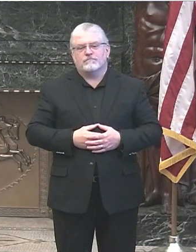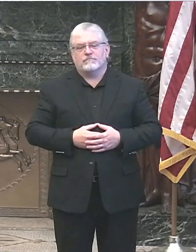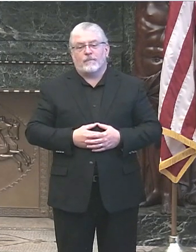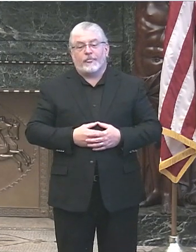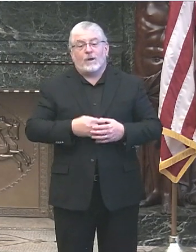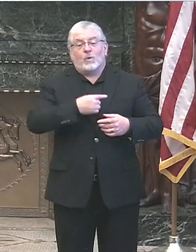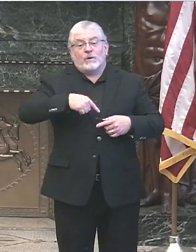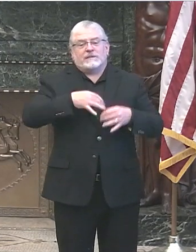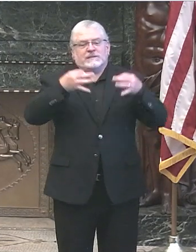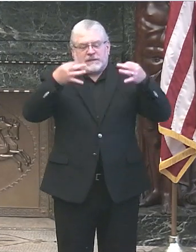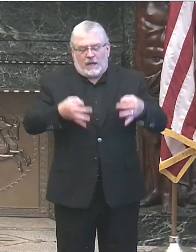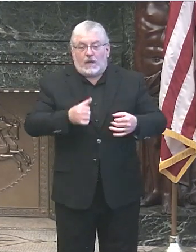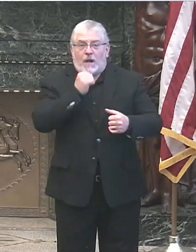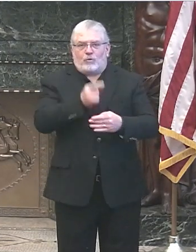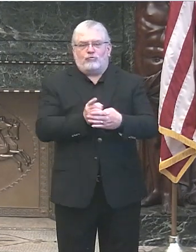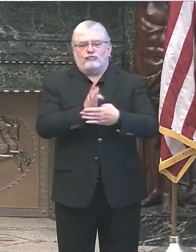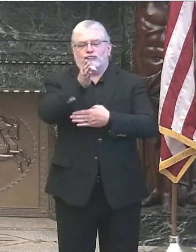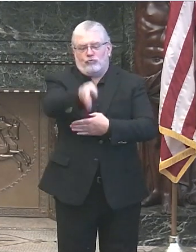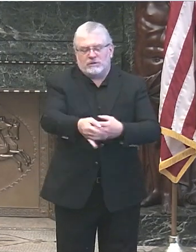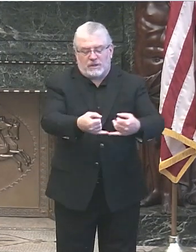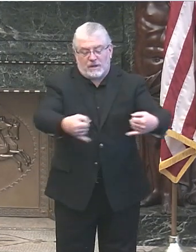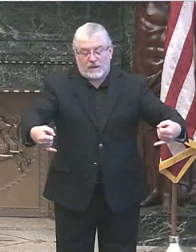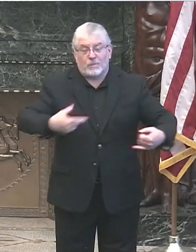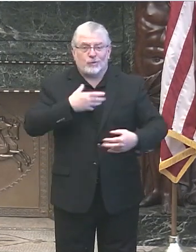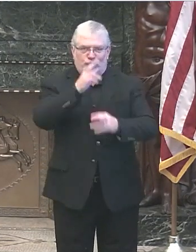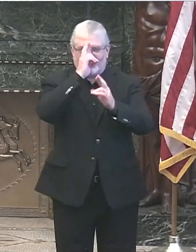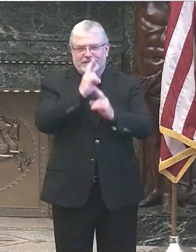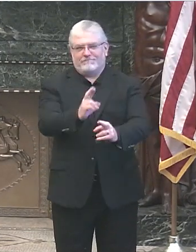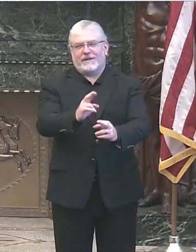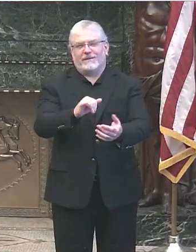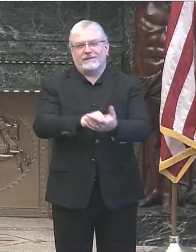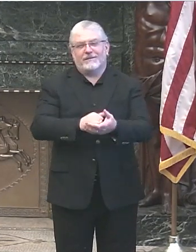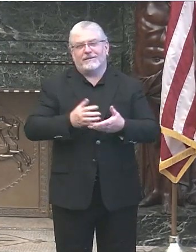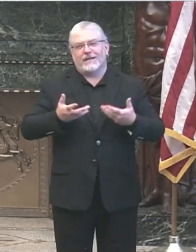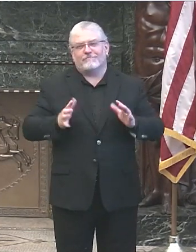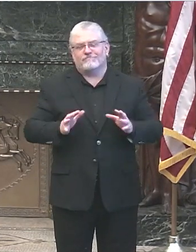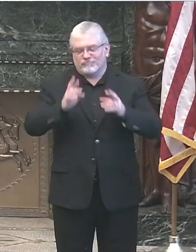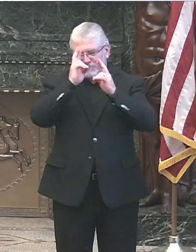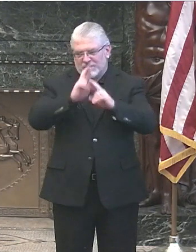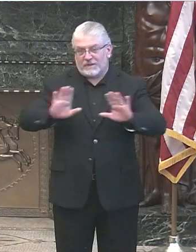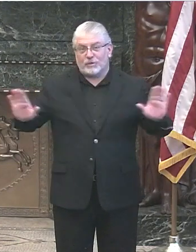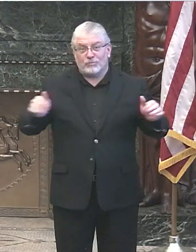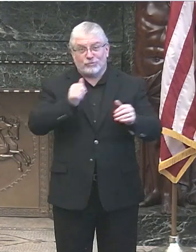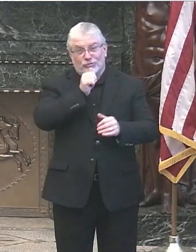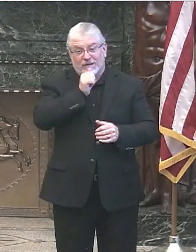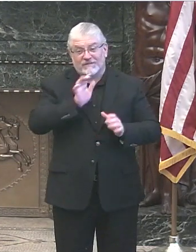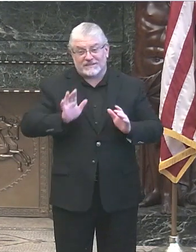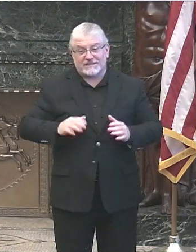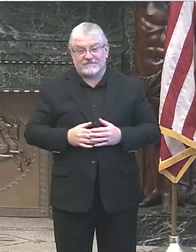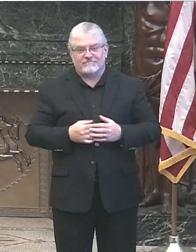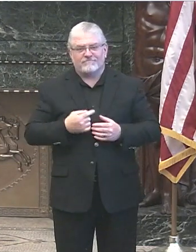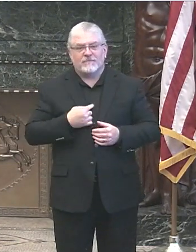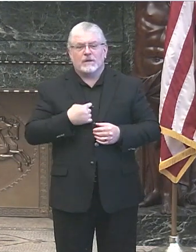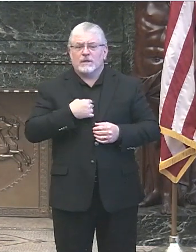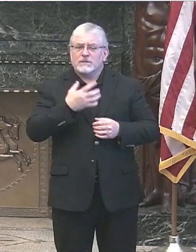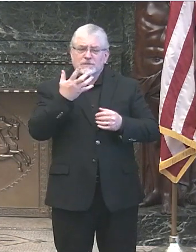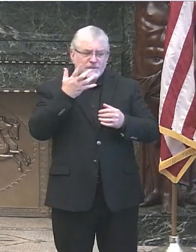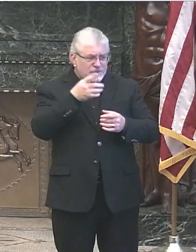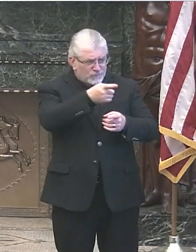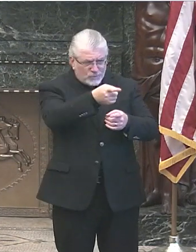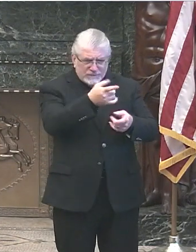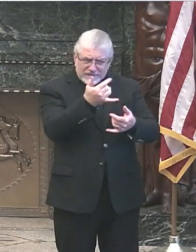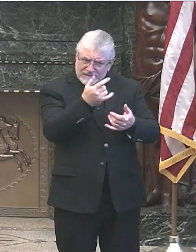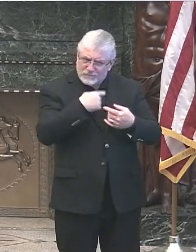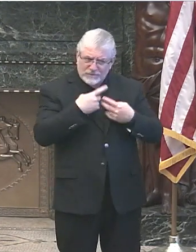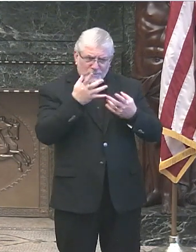all can respect that. I don't intend to continuously address this question. I think the city's position is